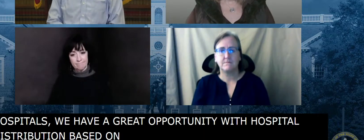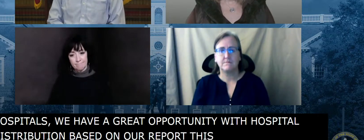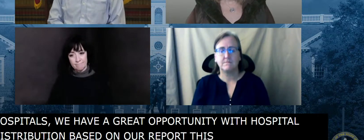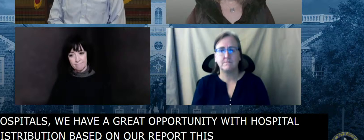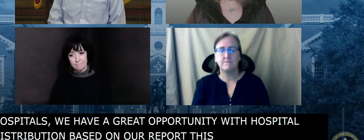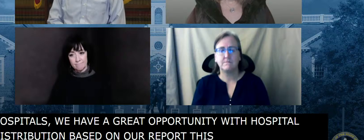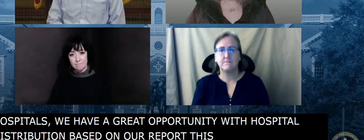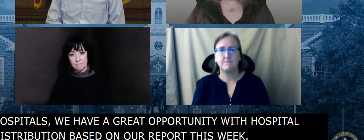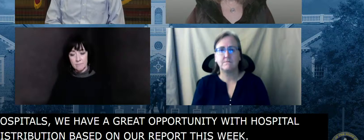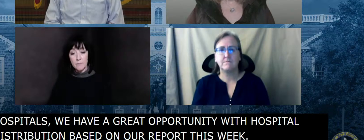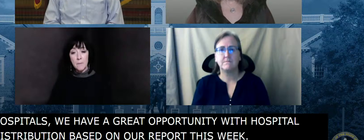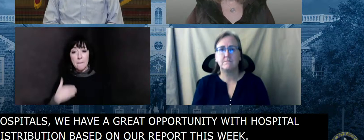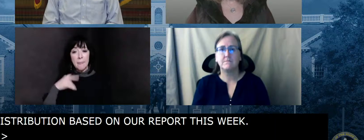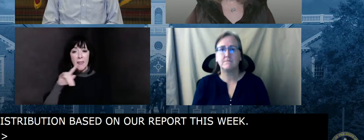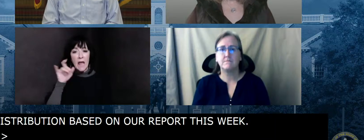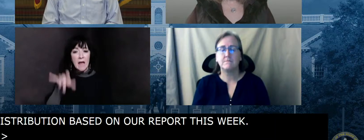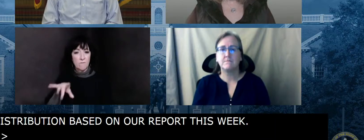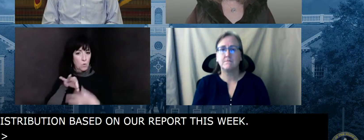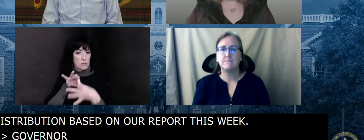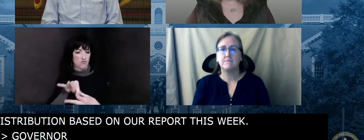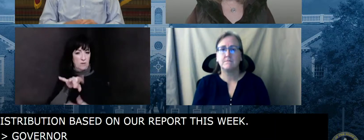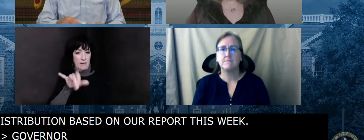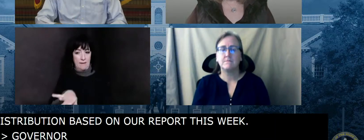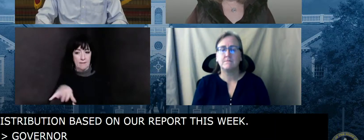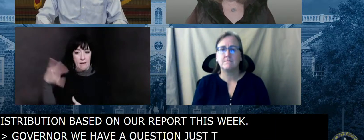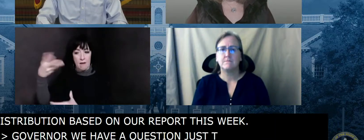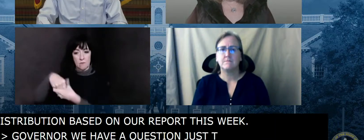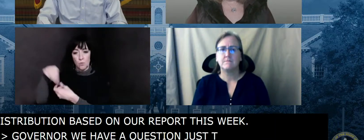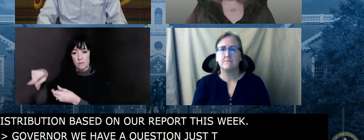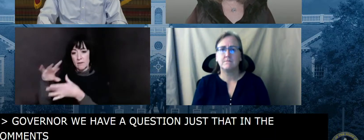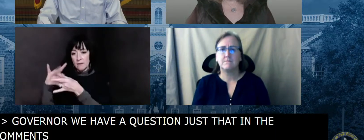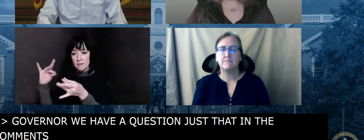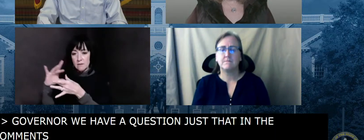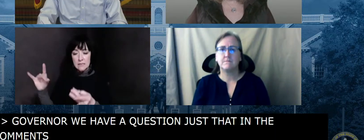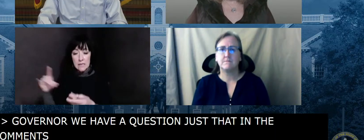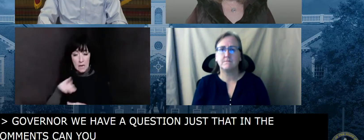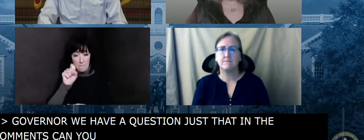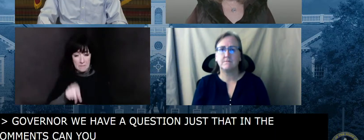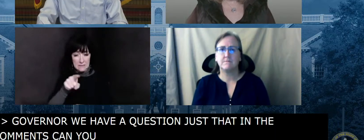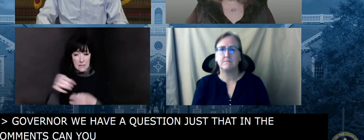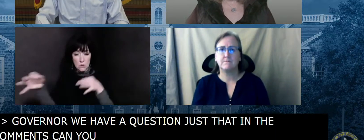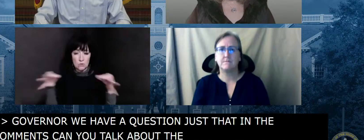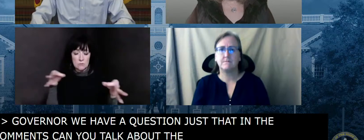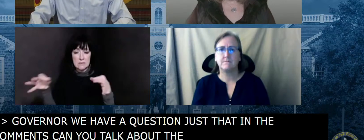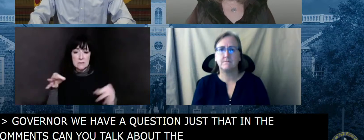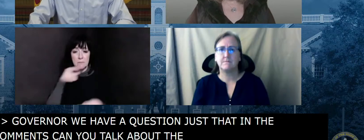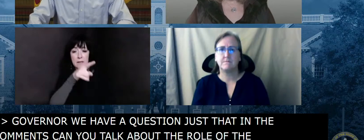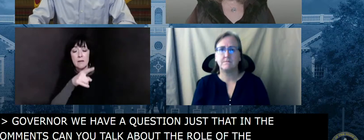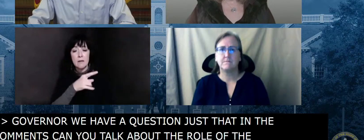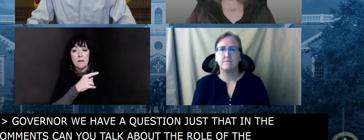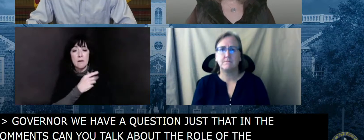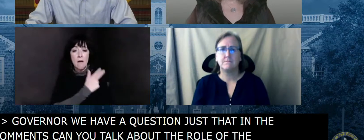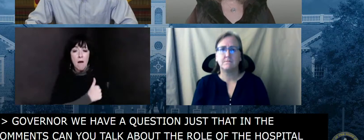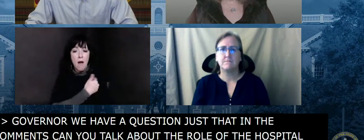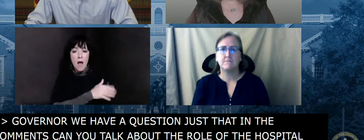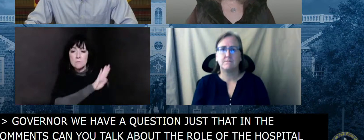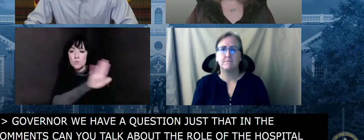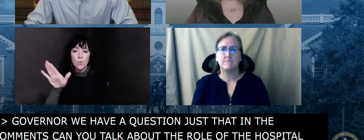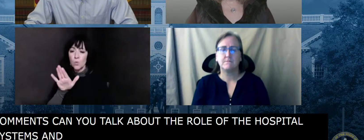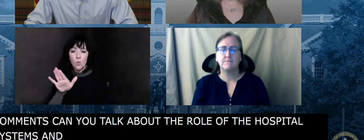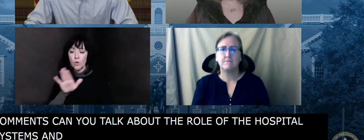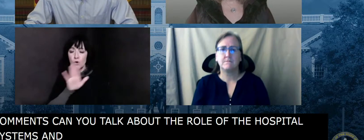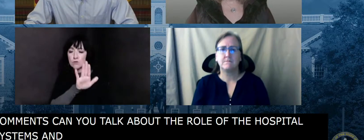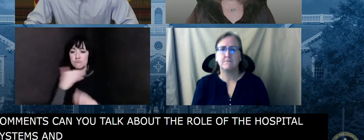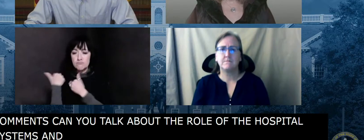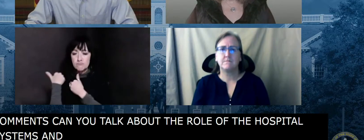Governor, we have a question about just that in the comments. Can you talk about the role of the hospital systems in vaccine distribution in your conversations with the